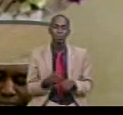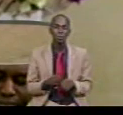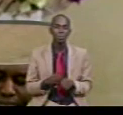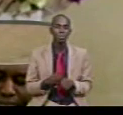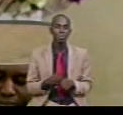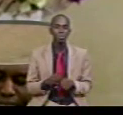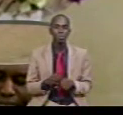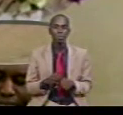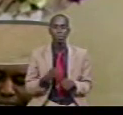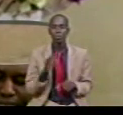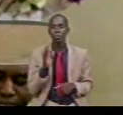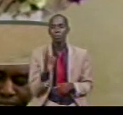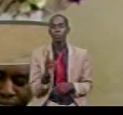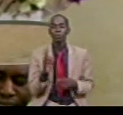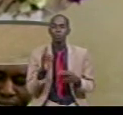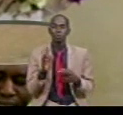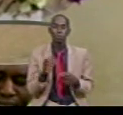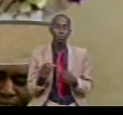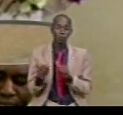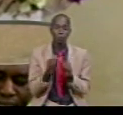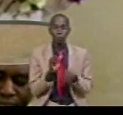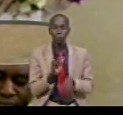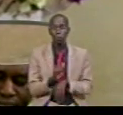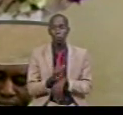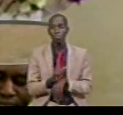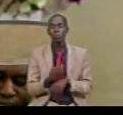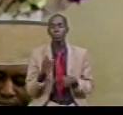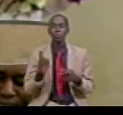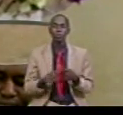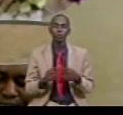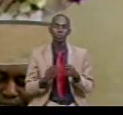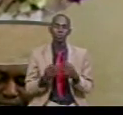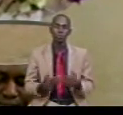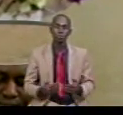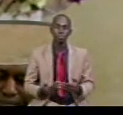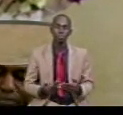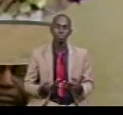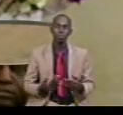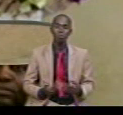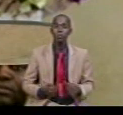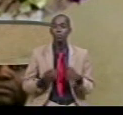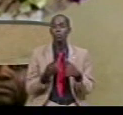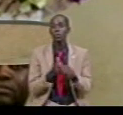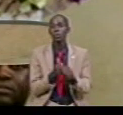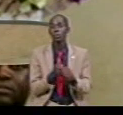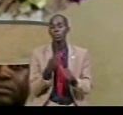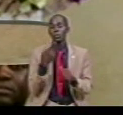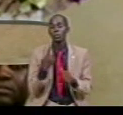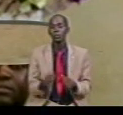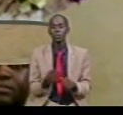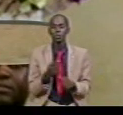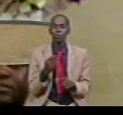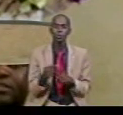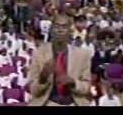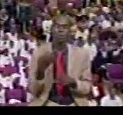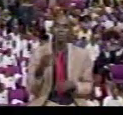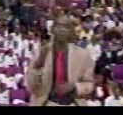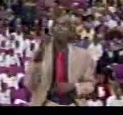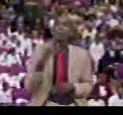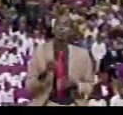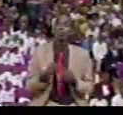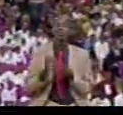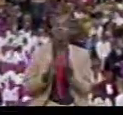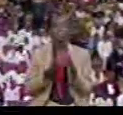deed to promote the whole counsel of God in Jesus' name.